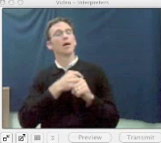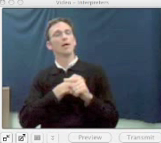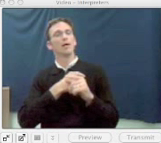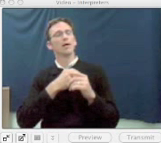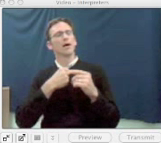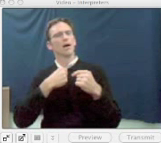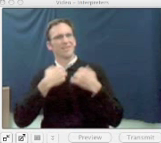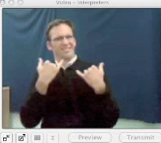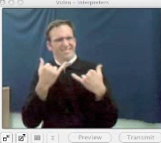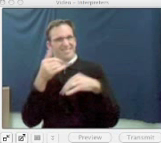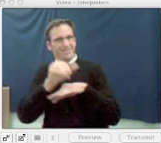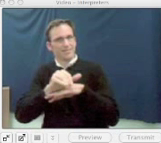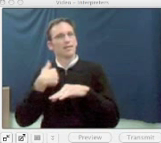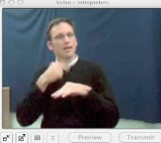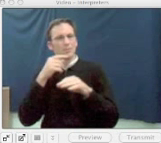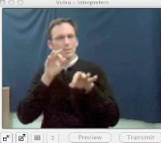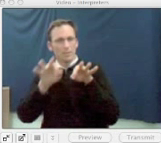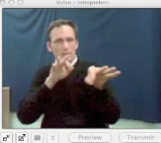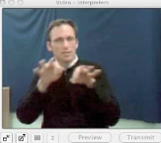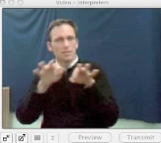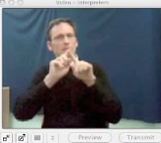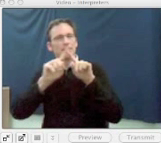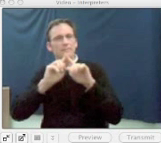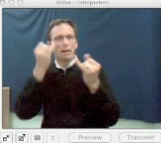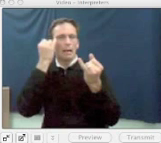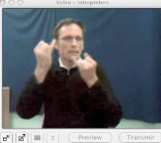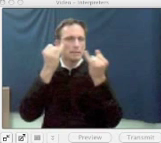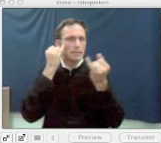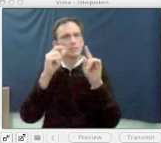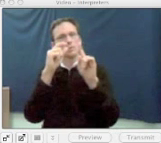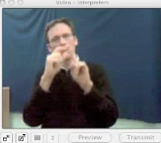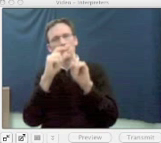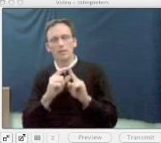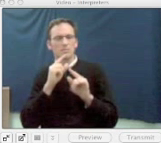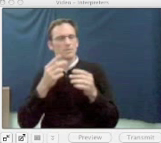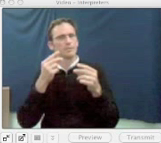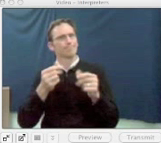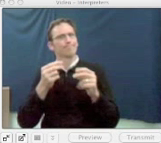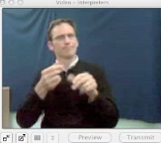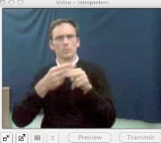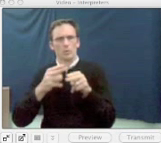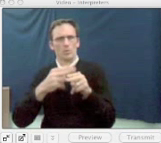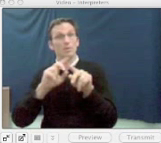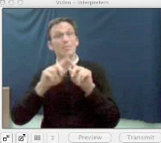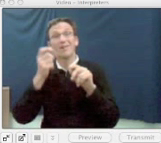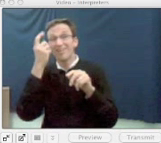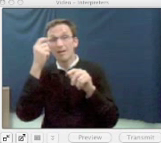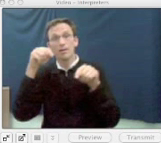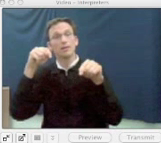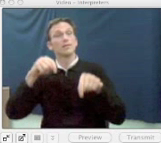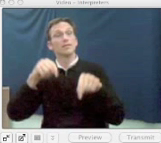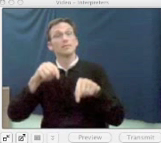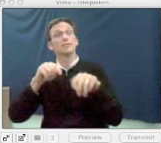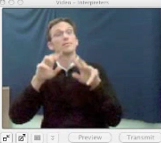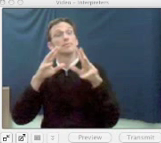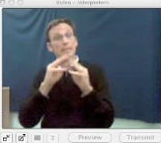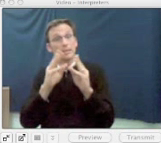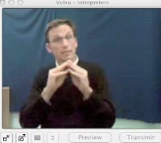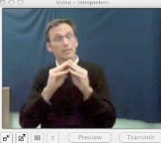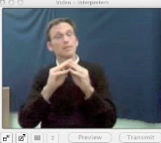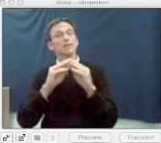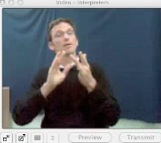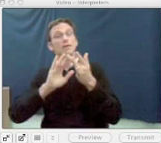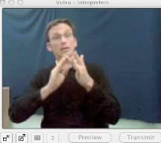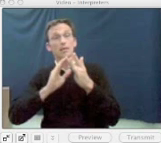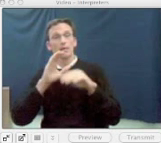quickly. But you shouldn't be concerned because the format that this is designed in, the online learning, the